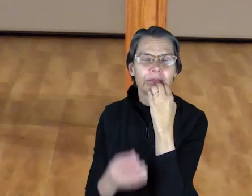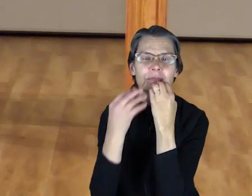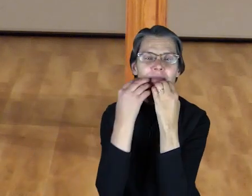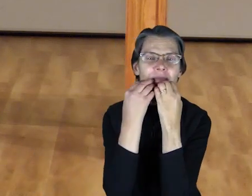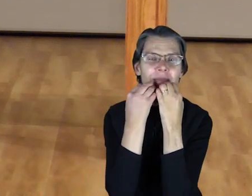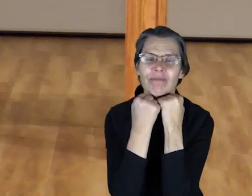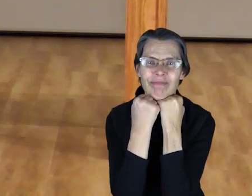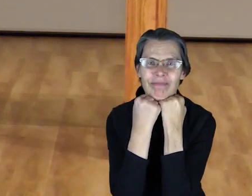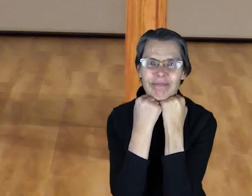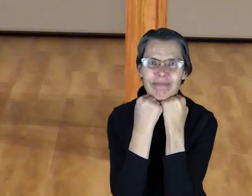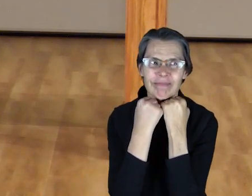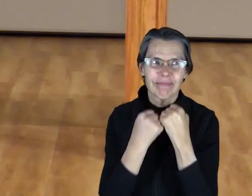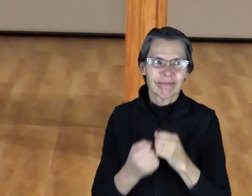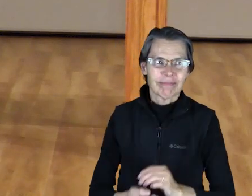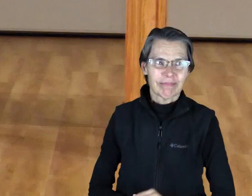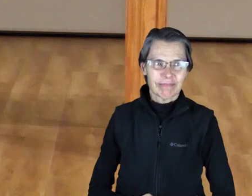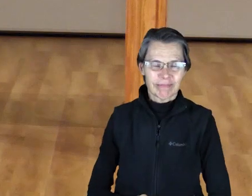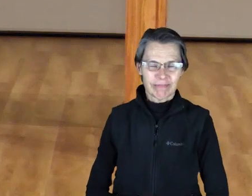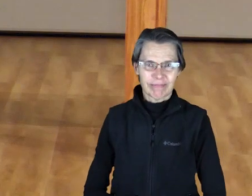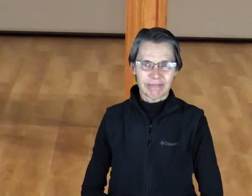life for.